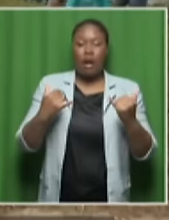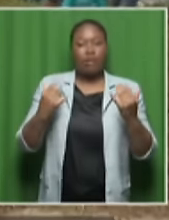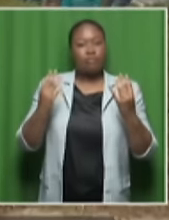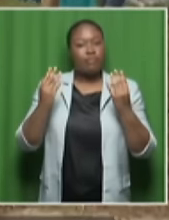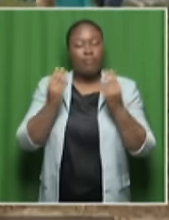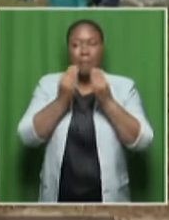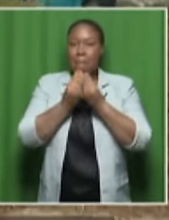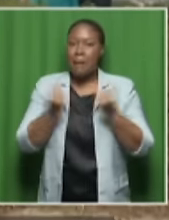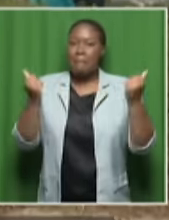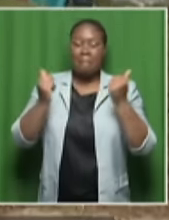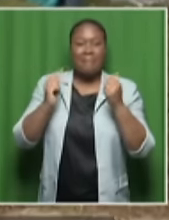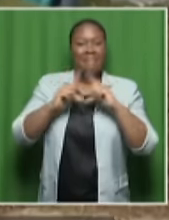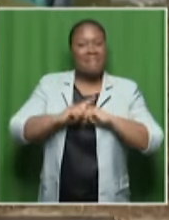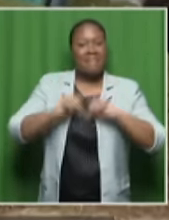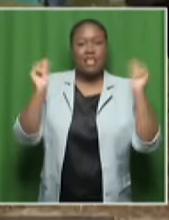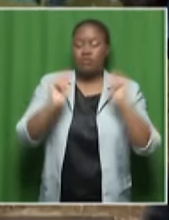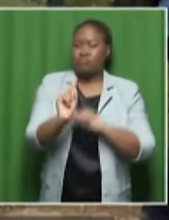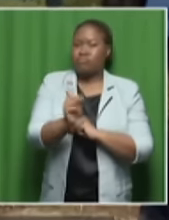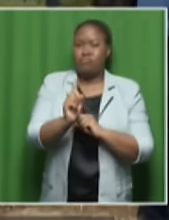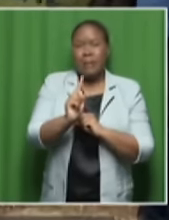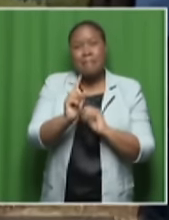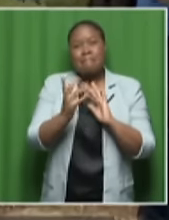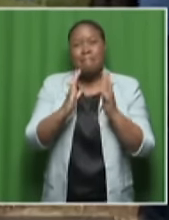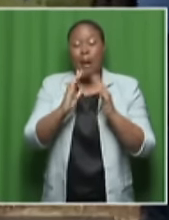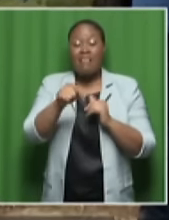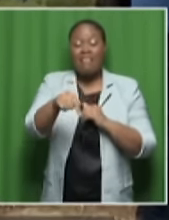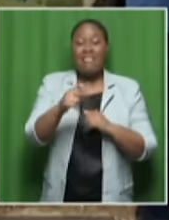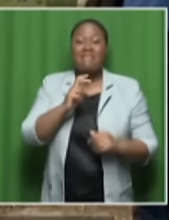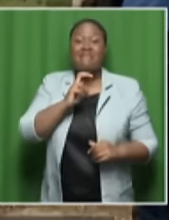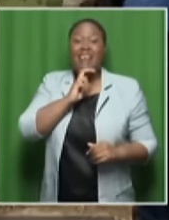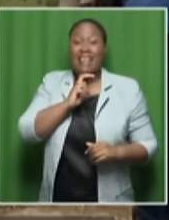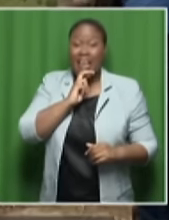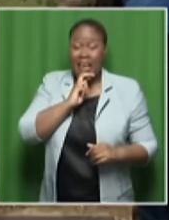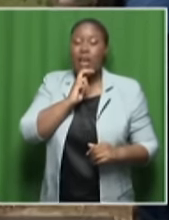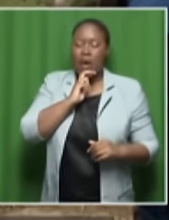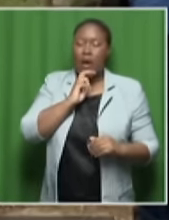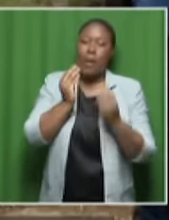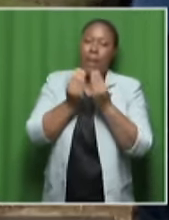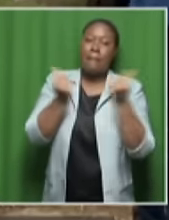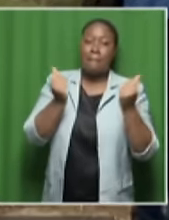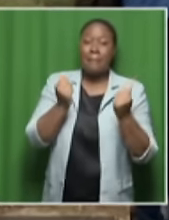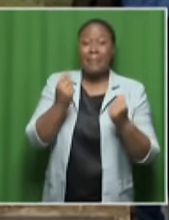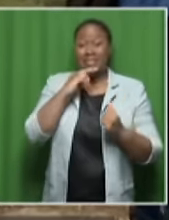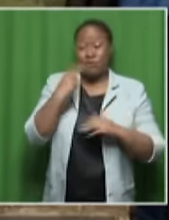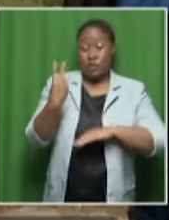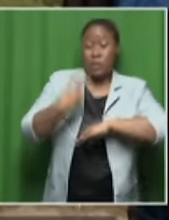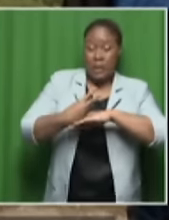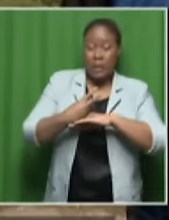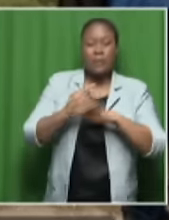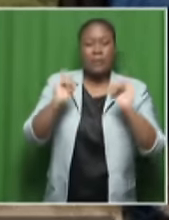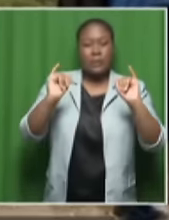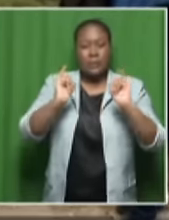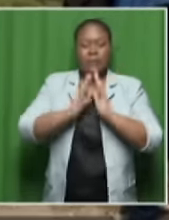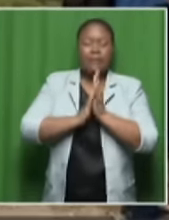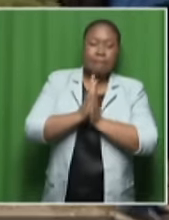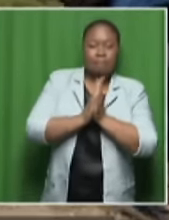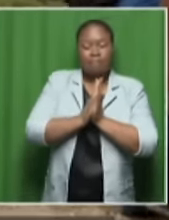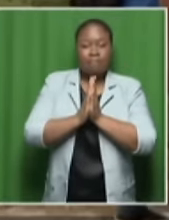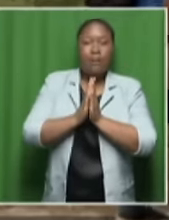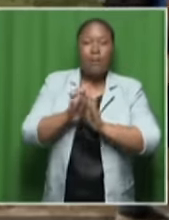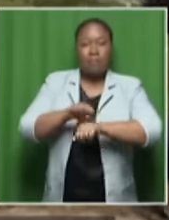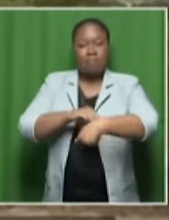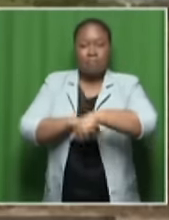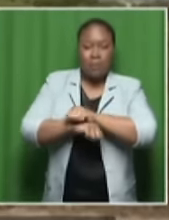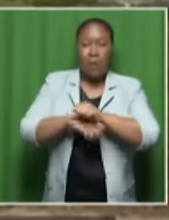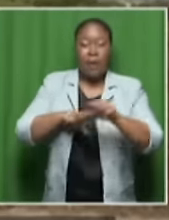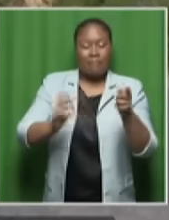we must probably be able only by most probably Friday. The next 2 days is critical, I think. So by Friday, we should be able to have